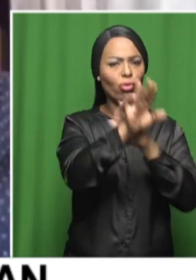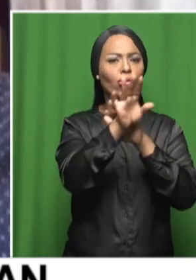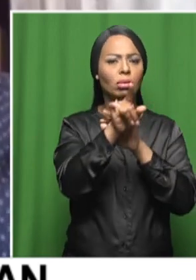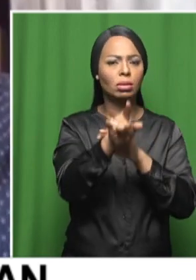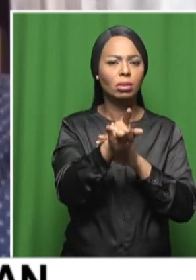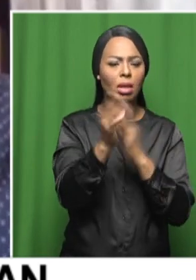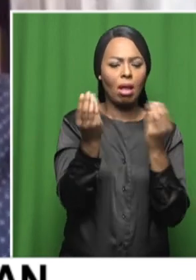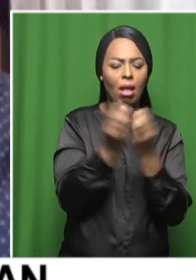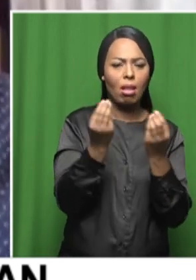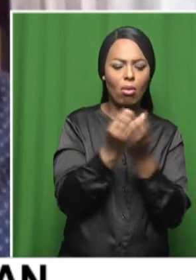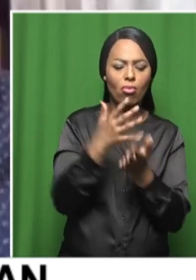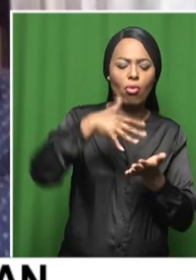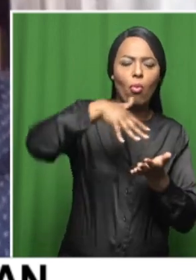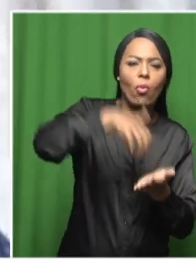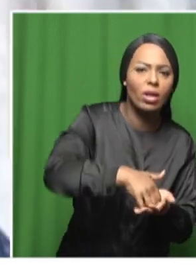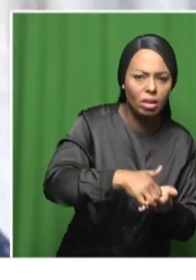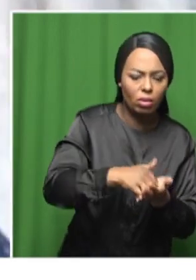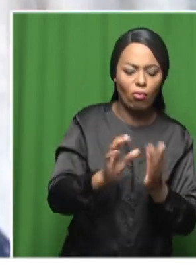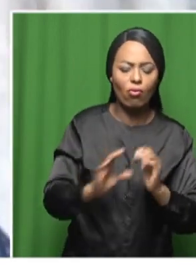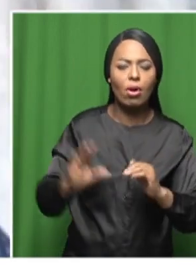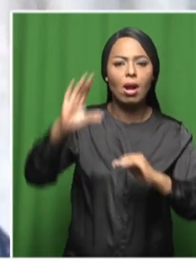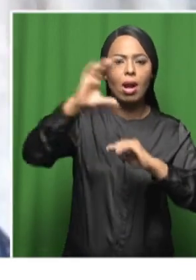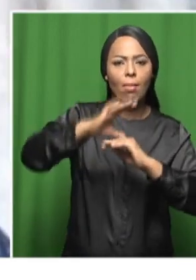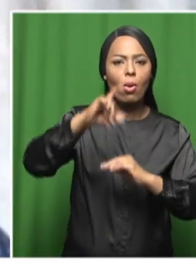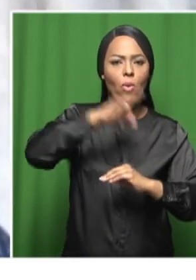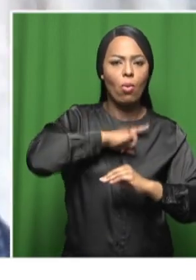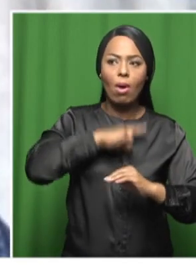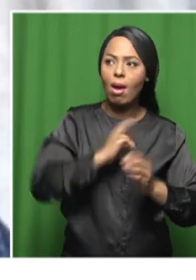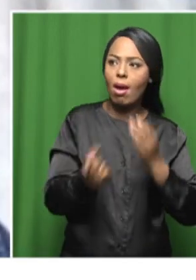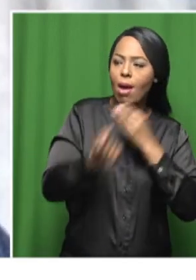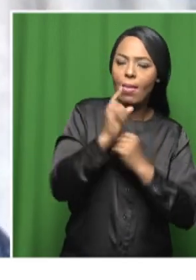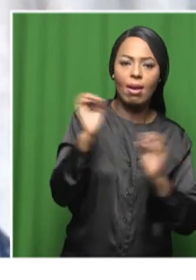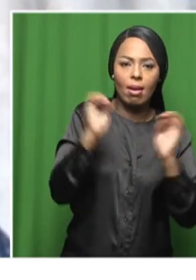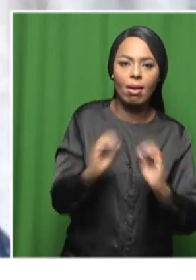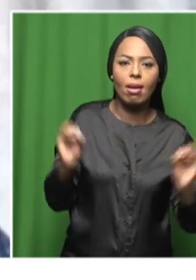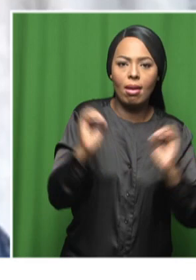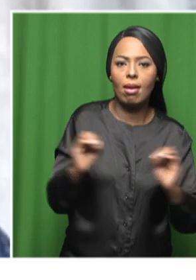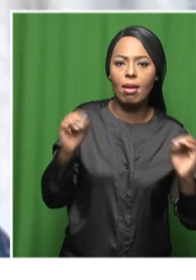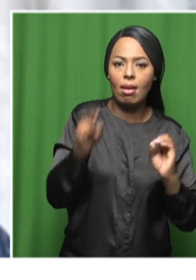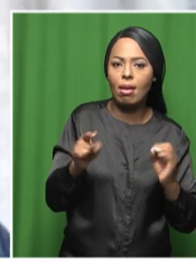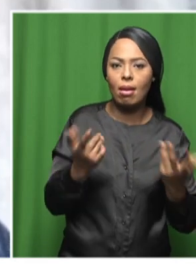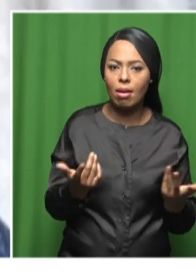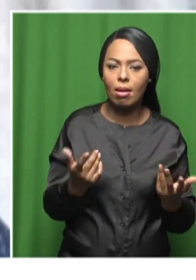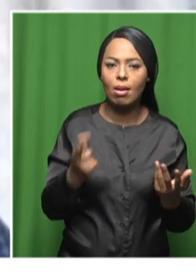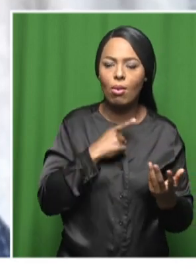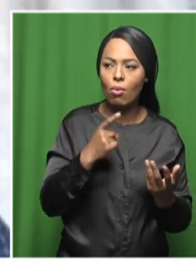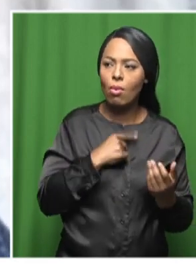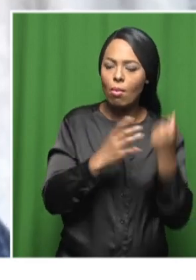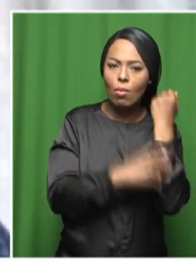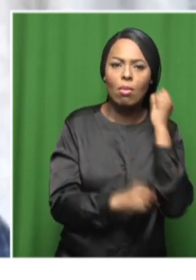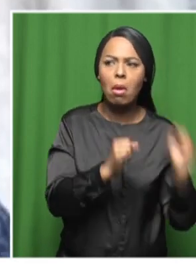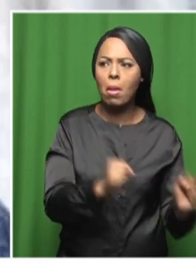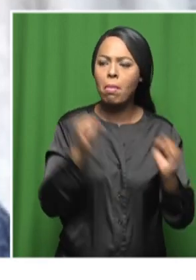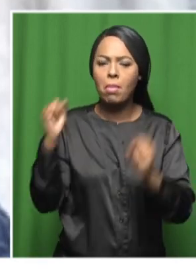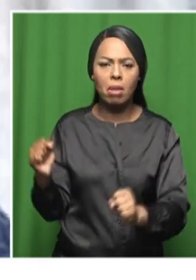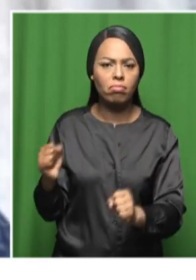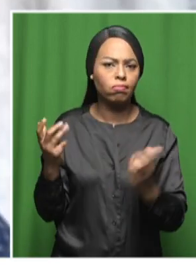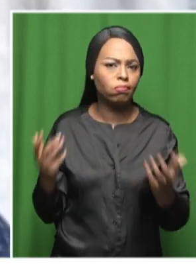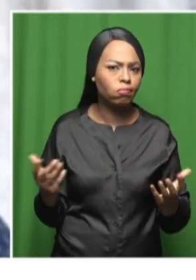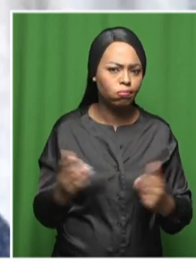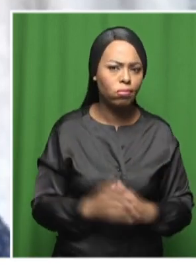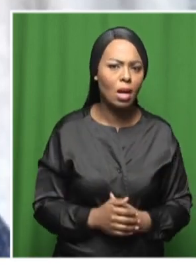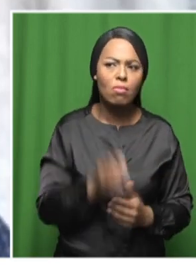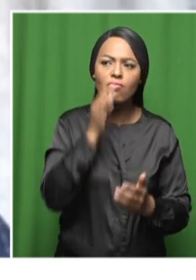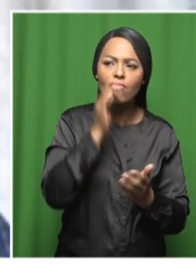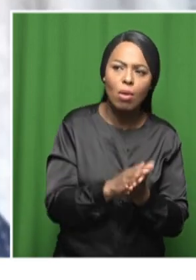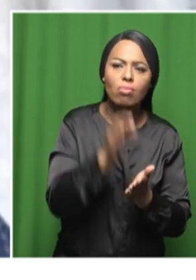that weakness of capitalism, because it's not happening. There is no trickle-down effect to the extent that it should, or it